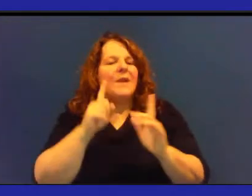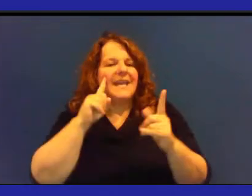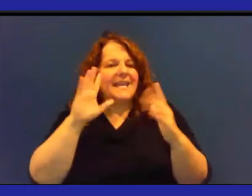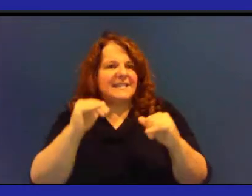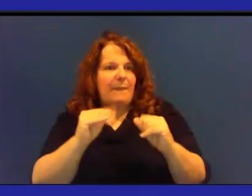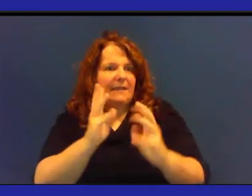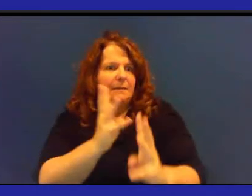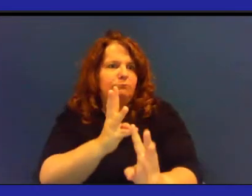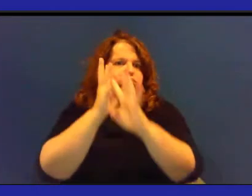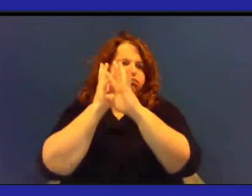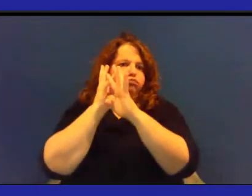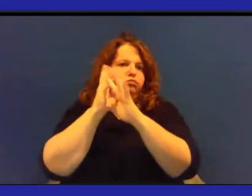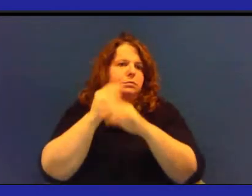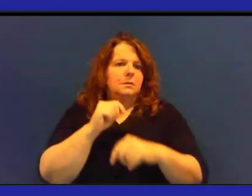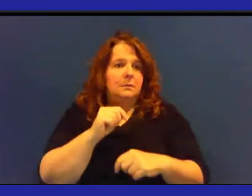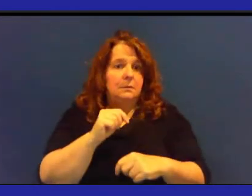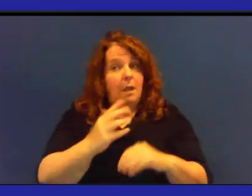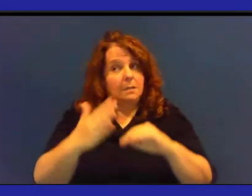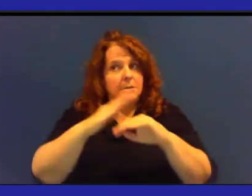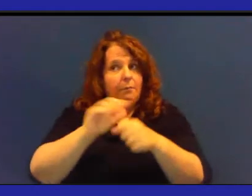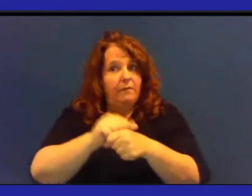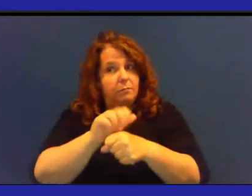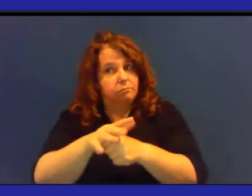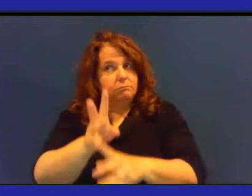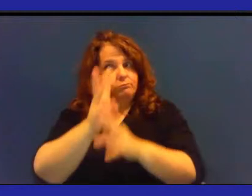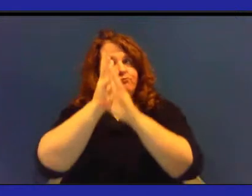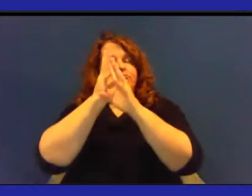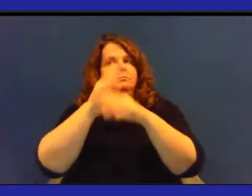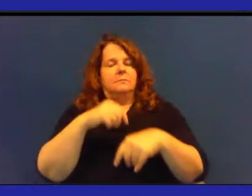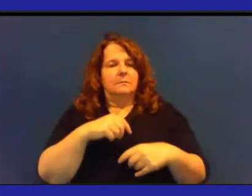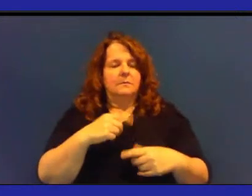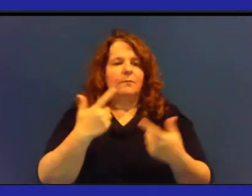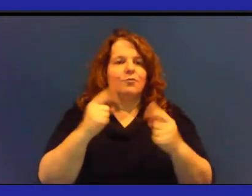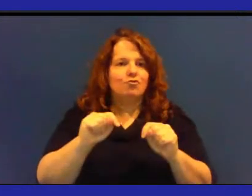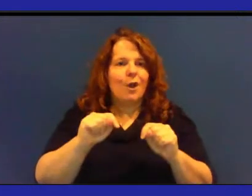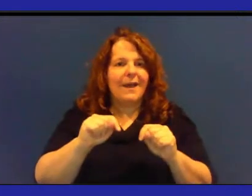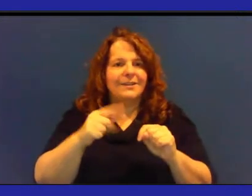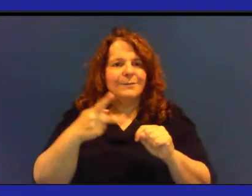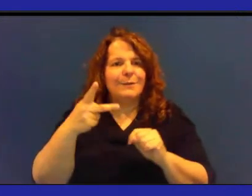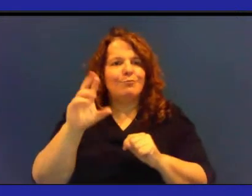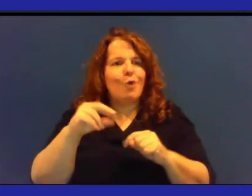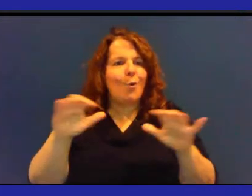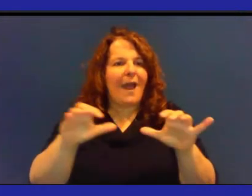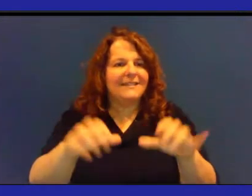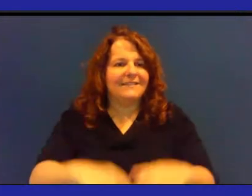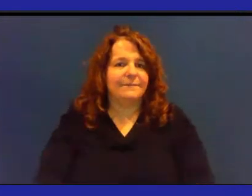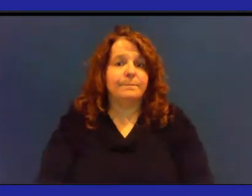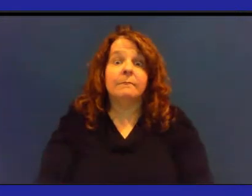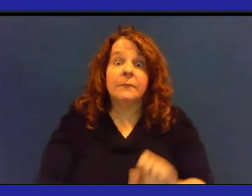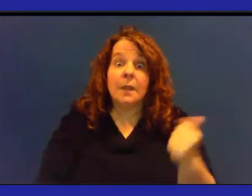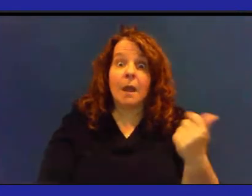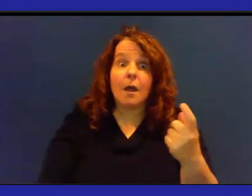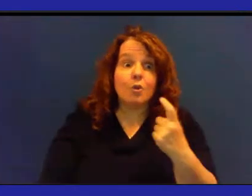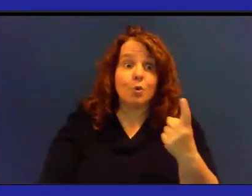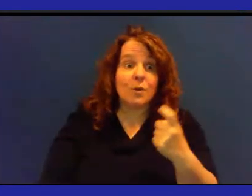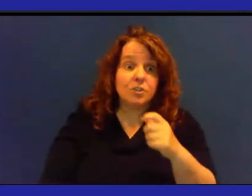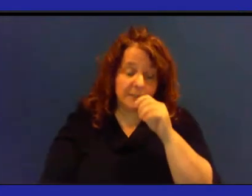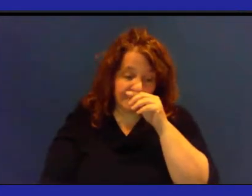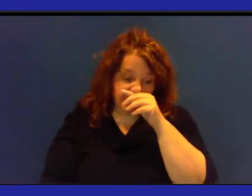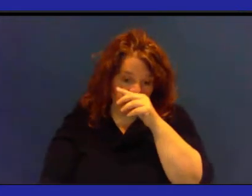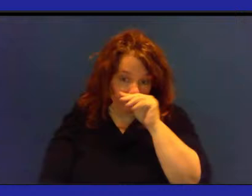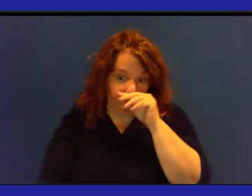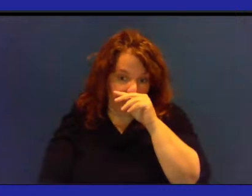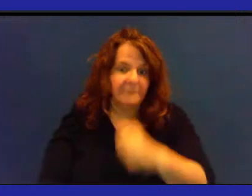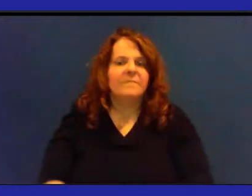trying to be proactive and get ahead of that. Thank you. Any other questions? Sally?